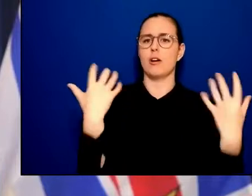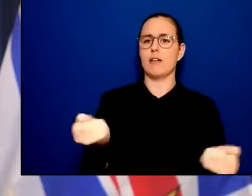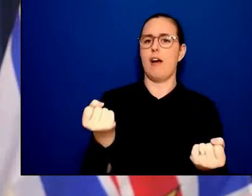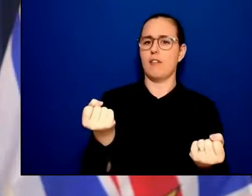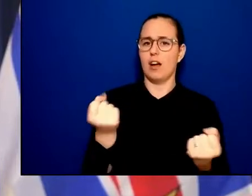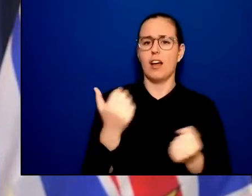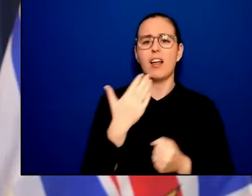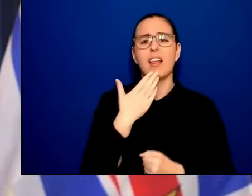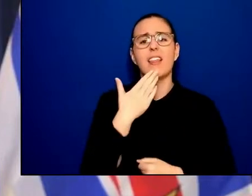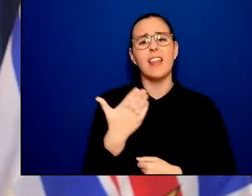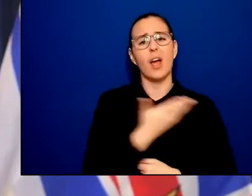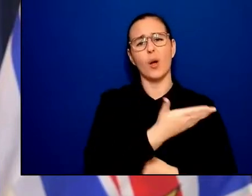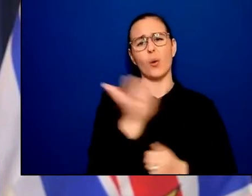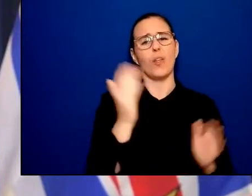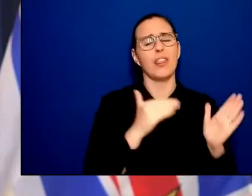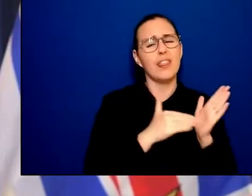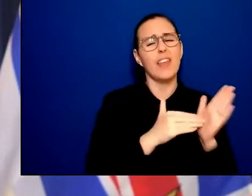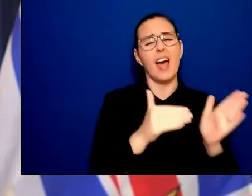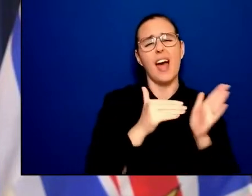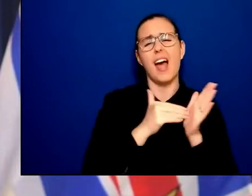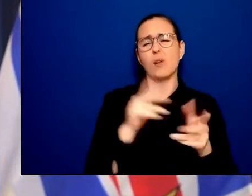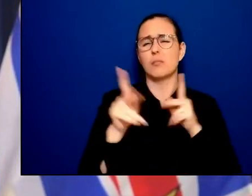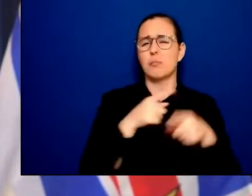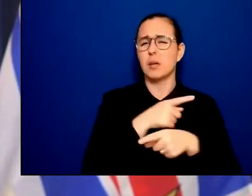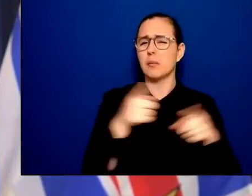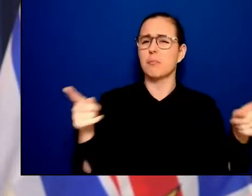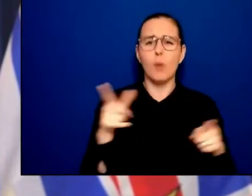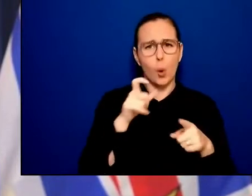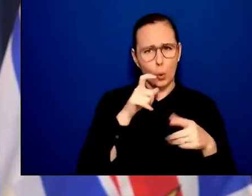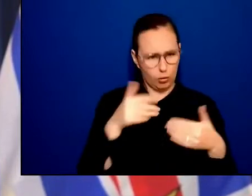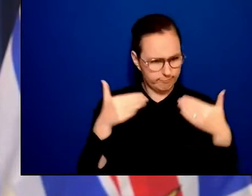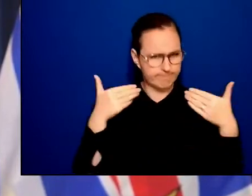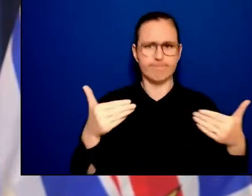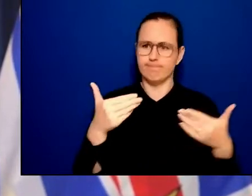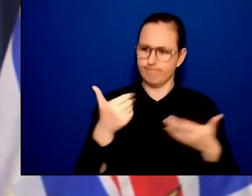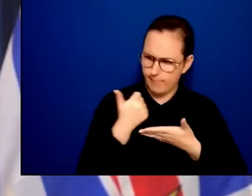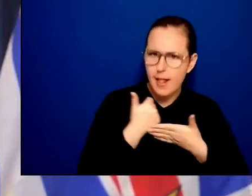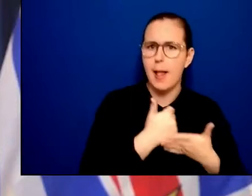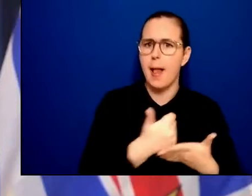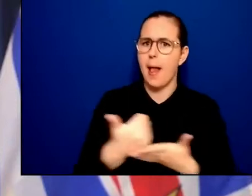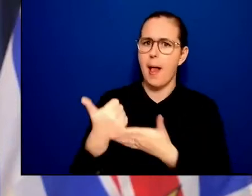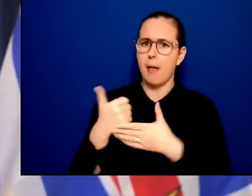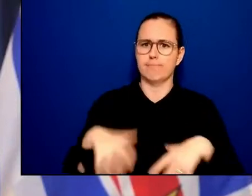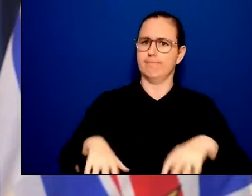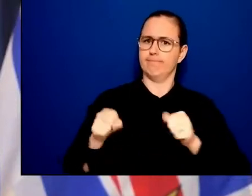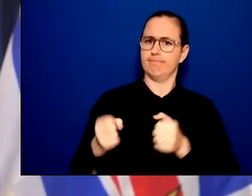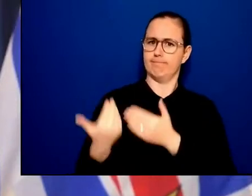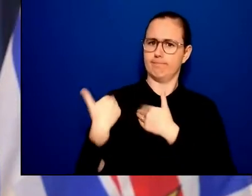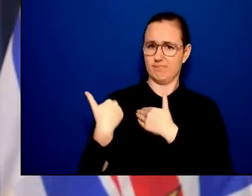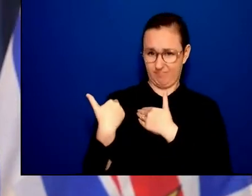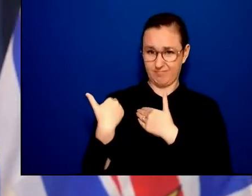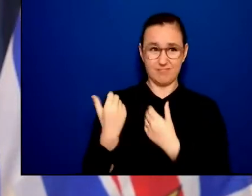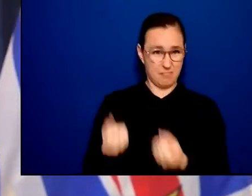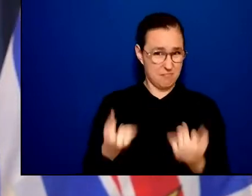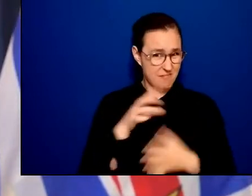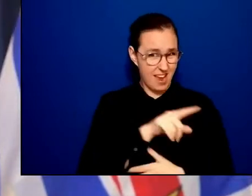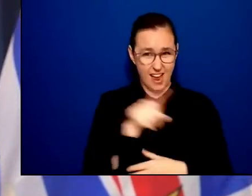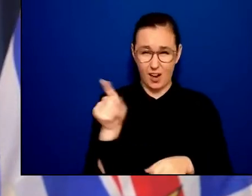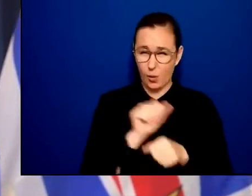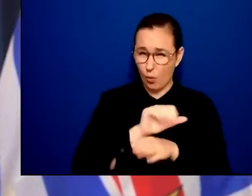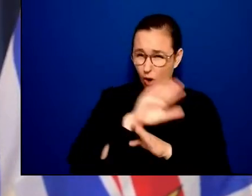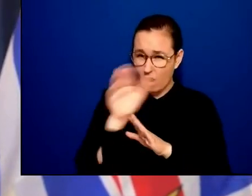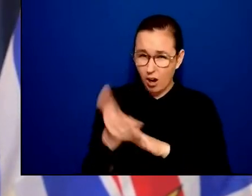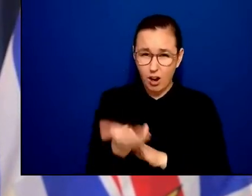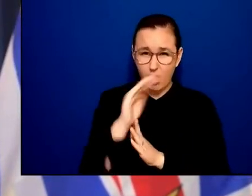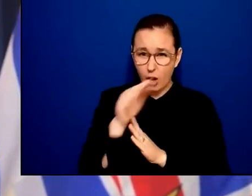response to this unprecedented weather event. Hundreds and hundreds of people have worked long hours in dreadful conditions through the night to keep people